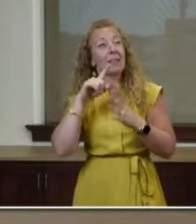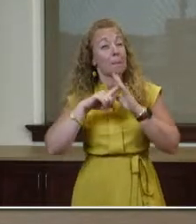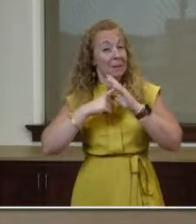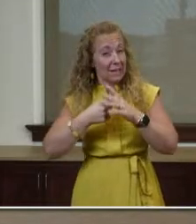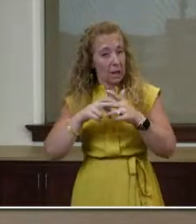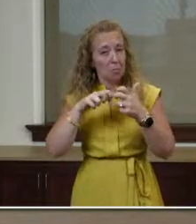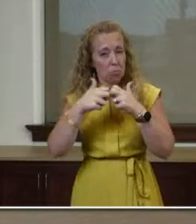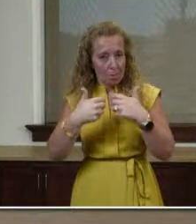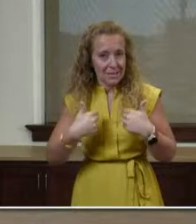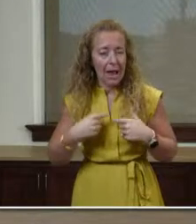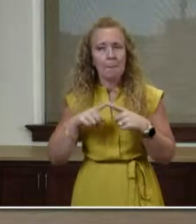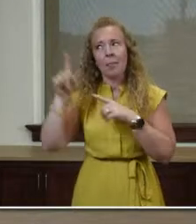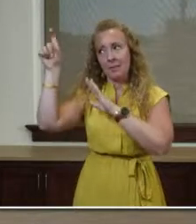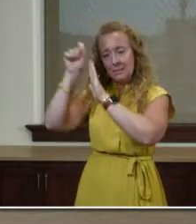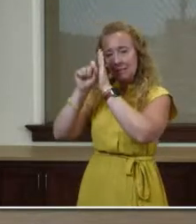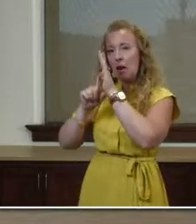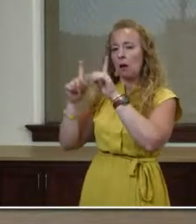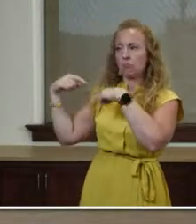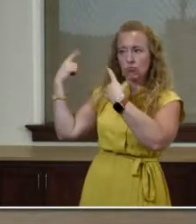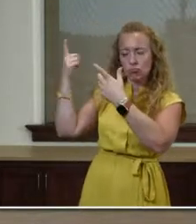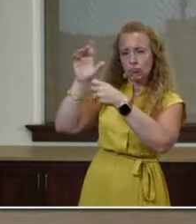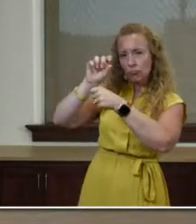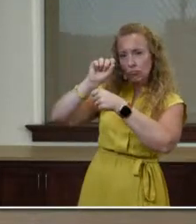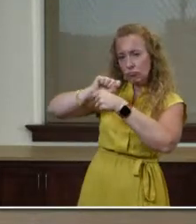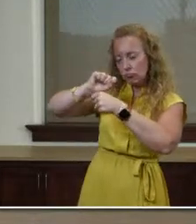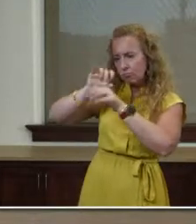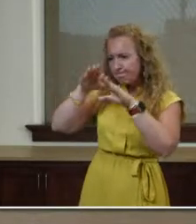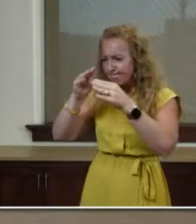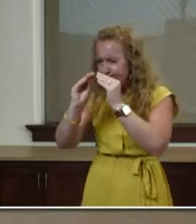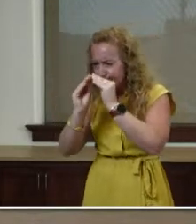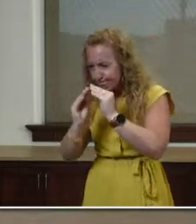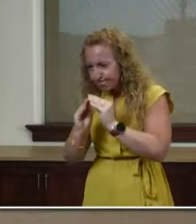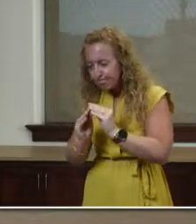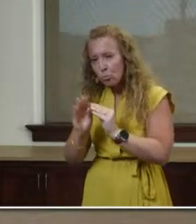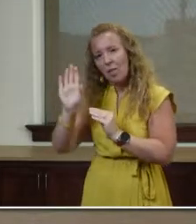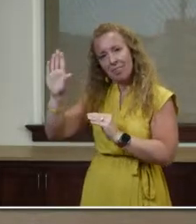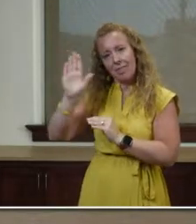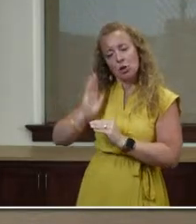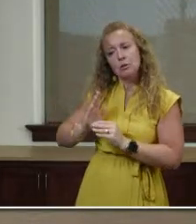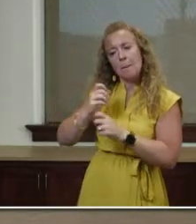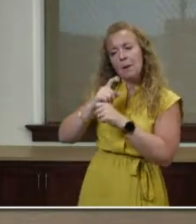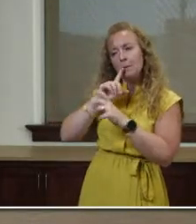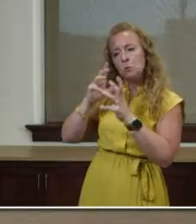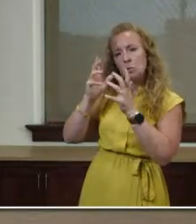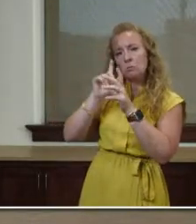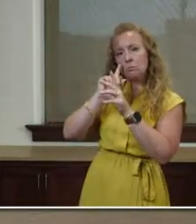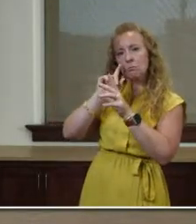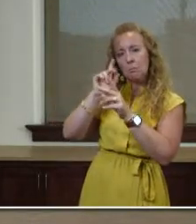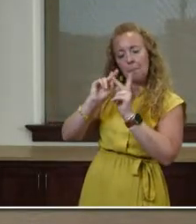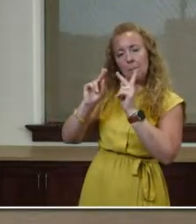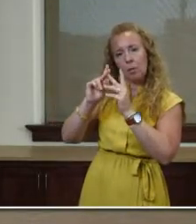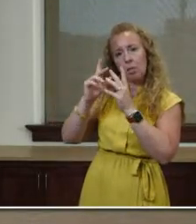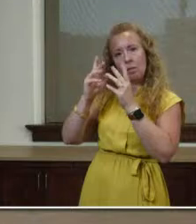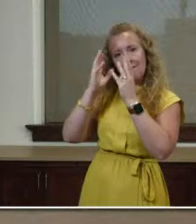and I know the state's been working on that to make sure that they are at the back end correcting that information.